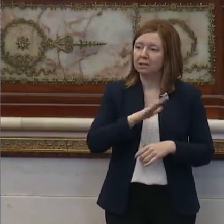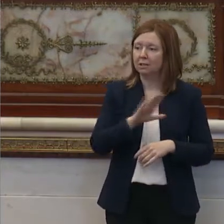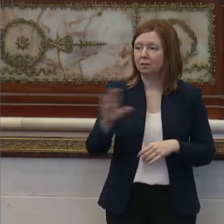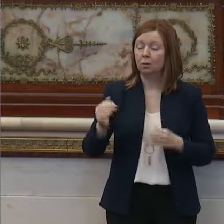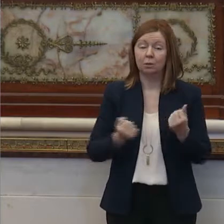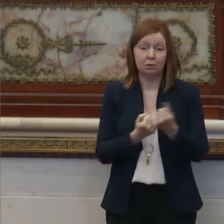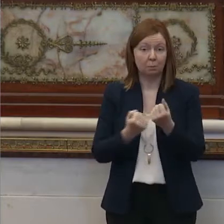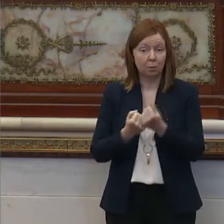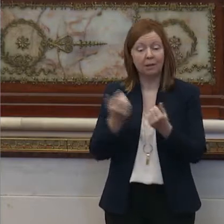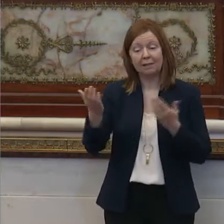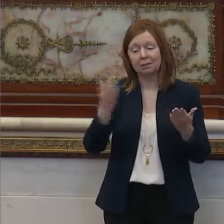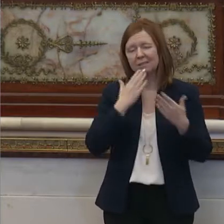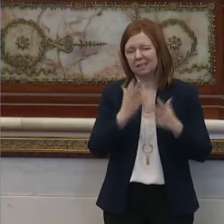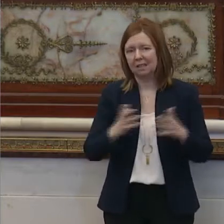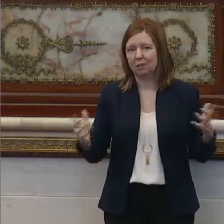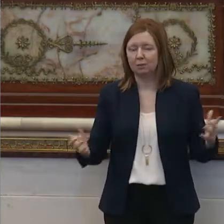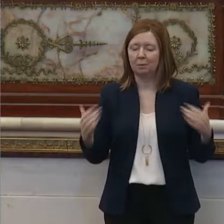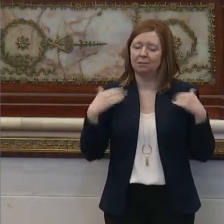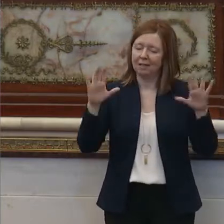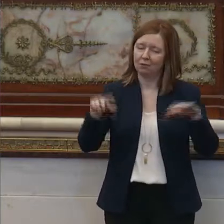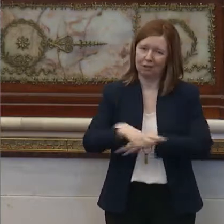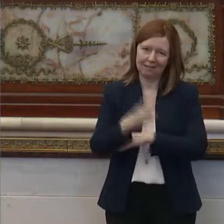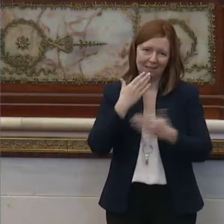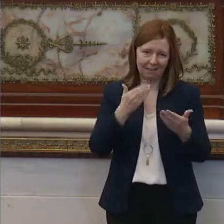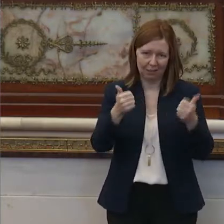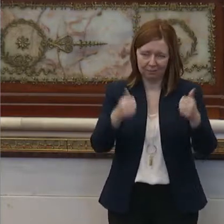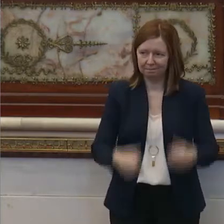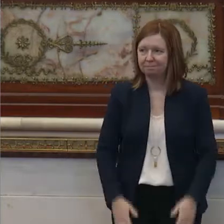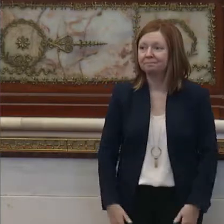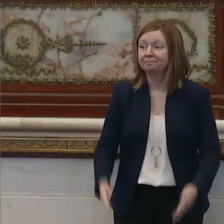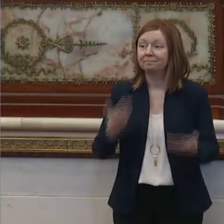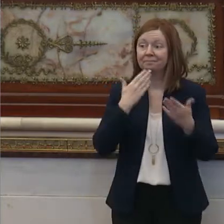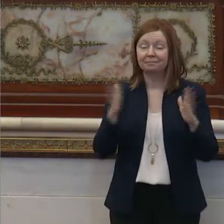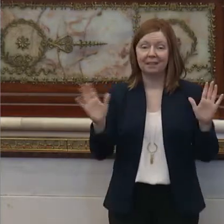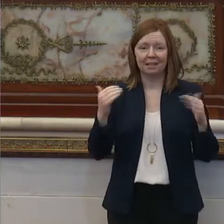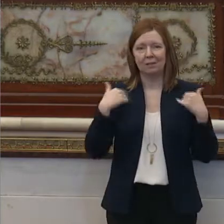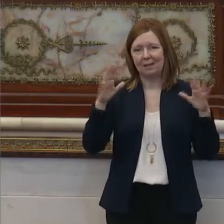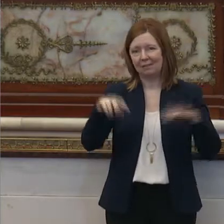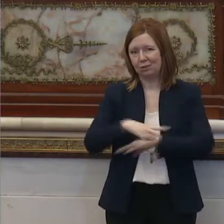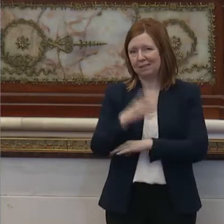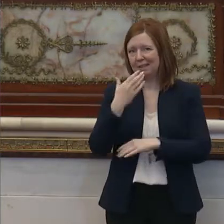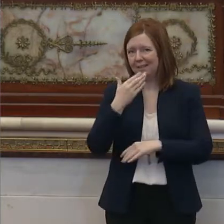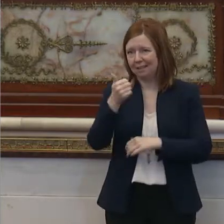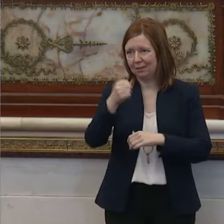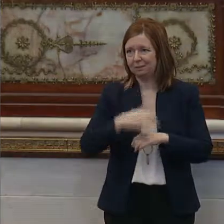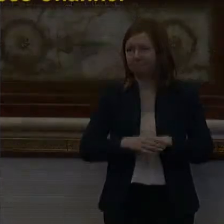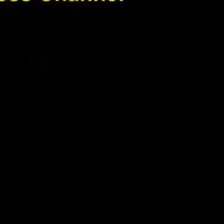support and service. Thank you very much. Have a great day. Thank you, everyone. Have a great day.